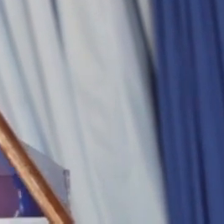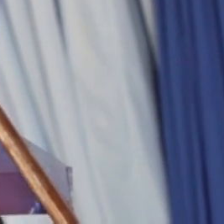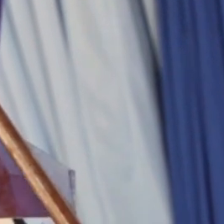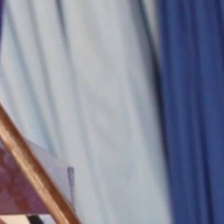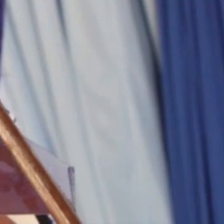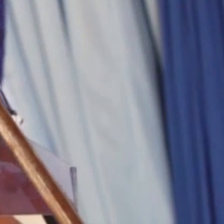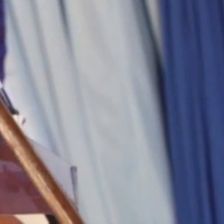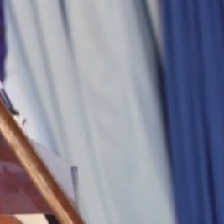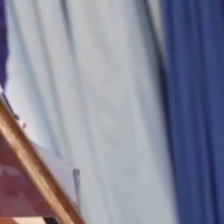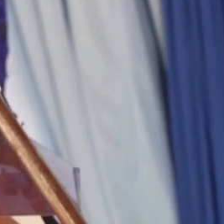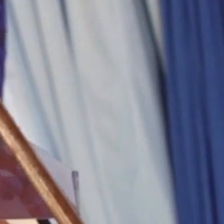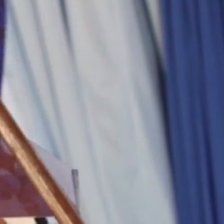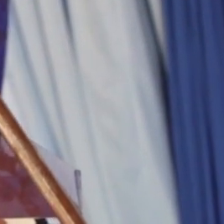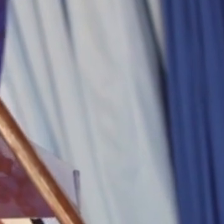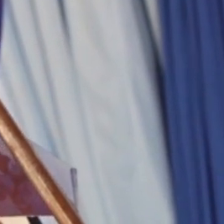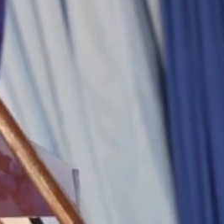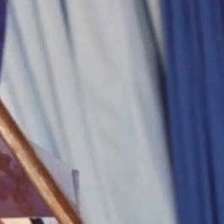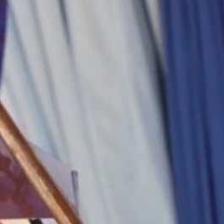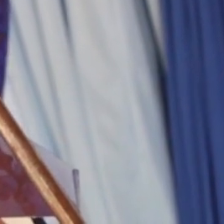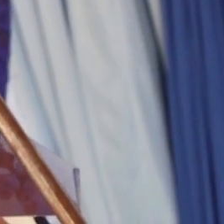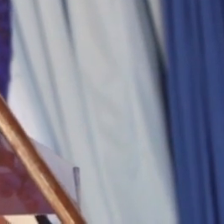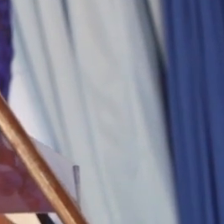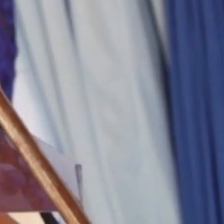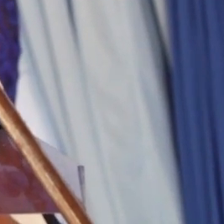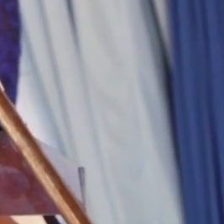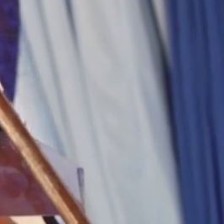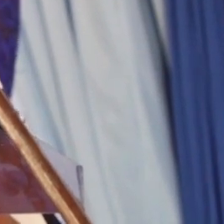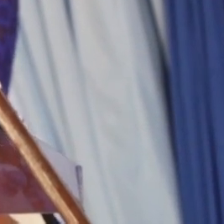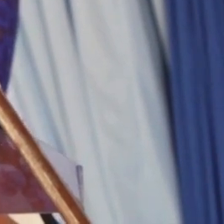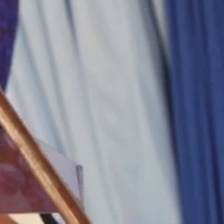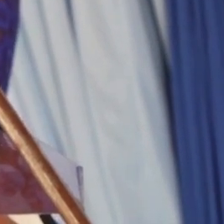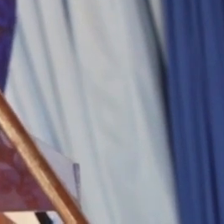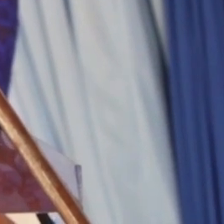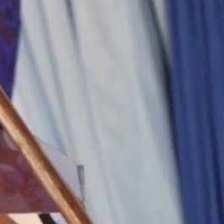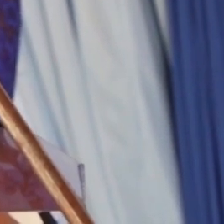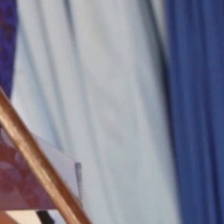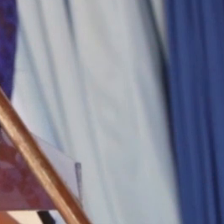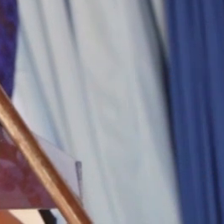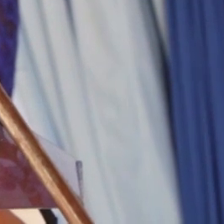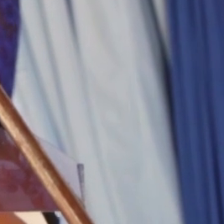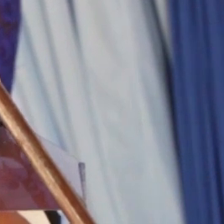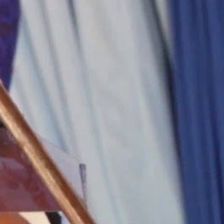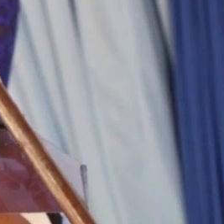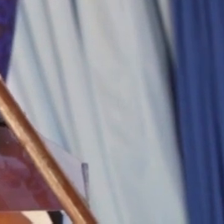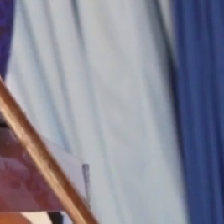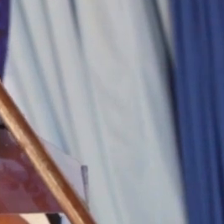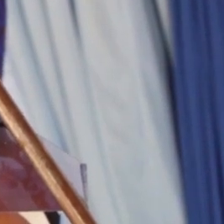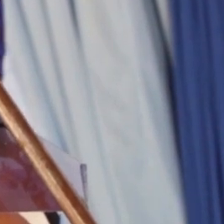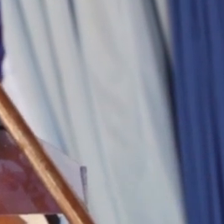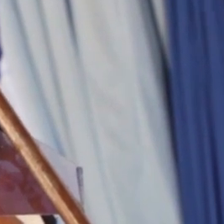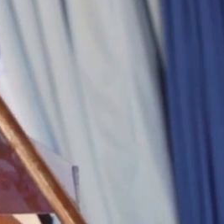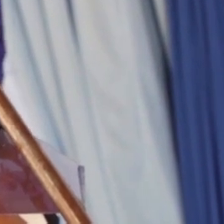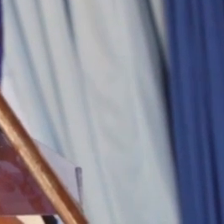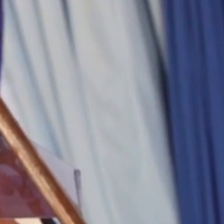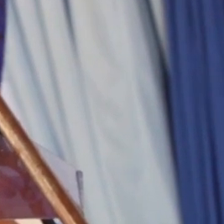sanctuary as we praise you, as we sing, as we even hear from you, O God. May you change